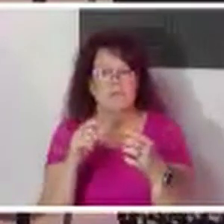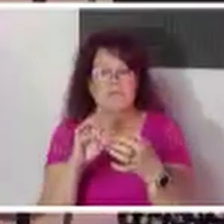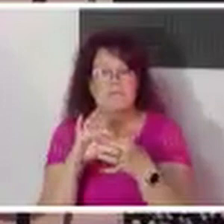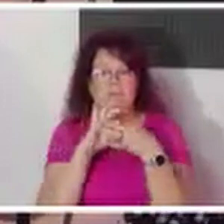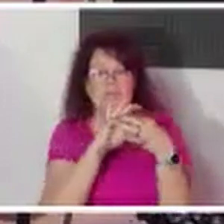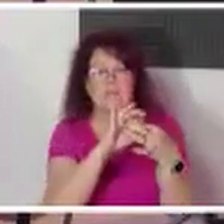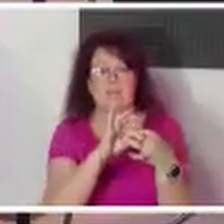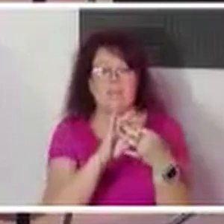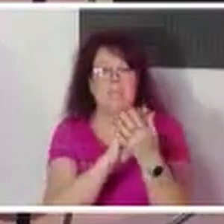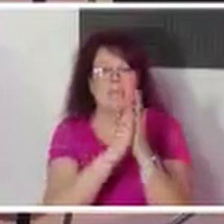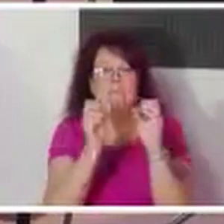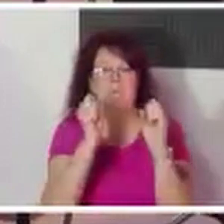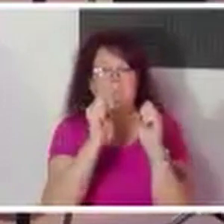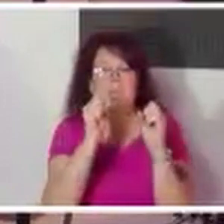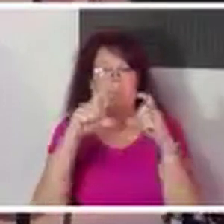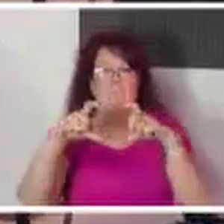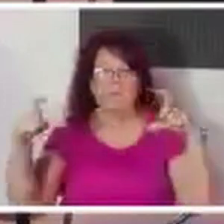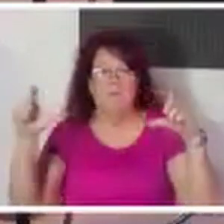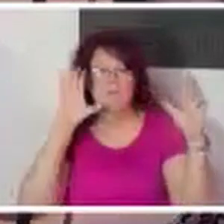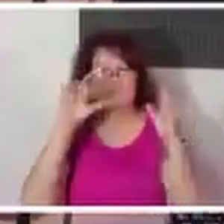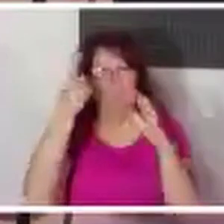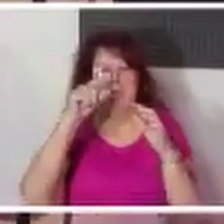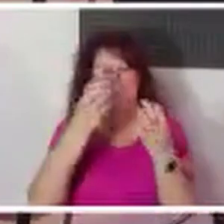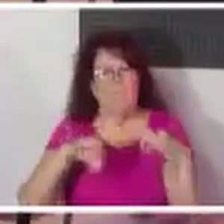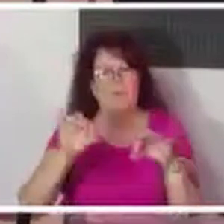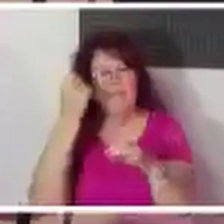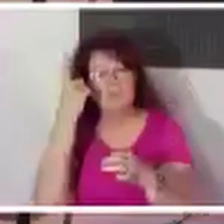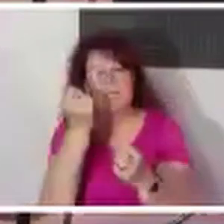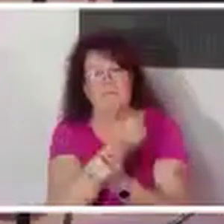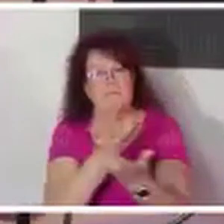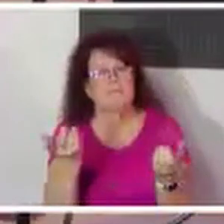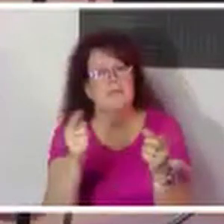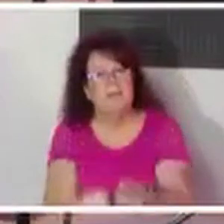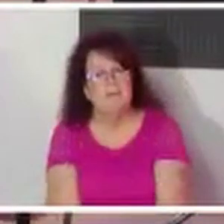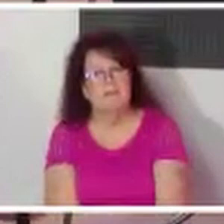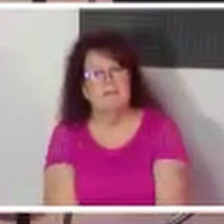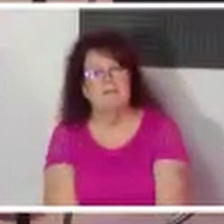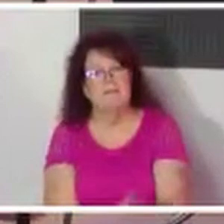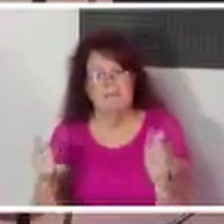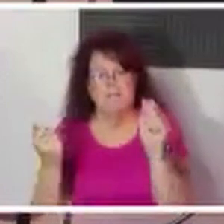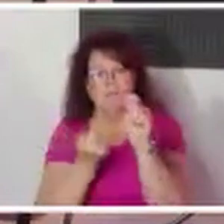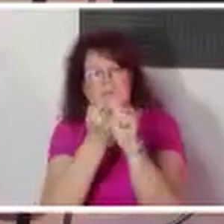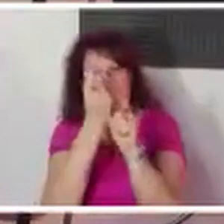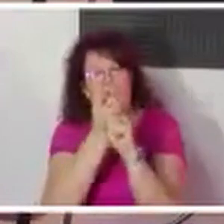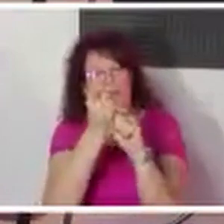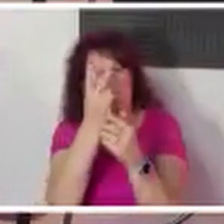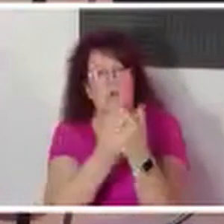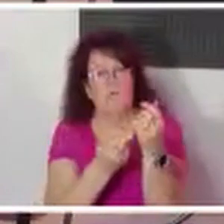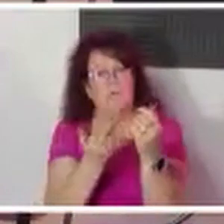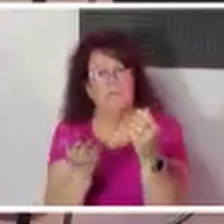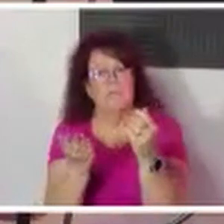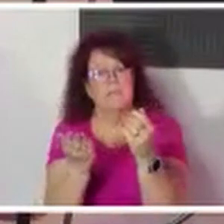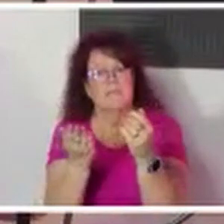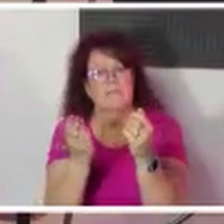bigger picture for me of it's important that I understand these bigger systemic problems too, and pursue writing those things as a means of love.